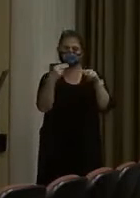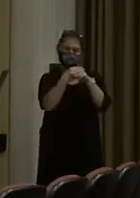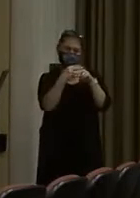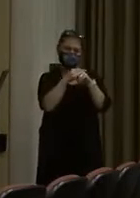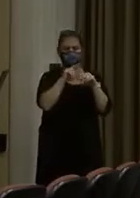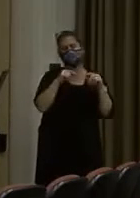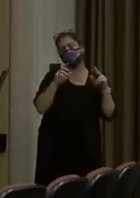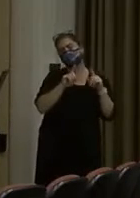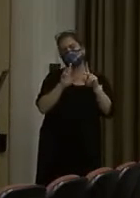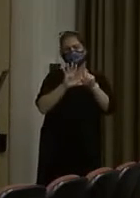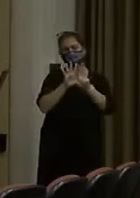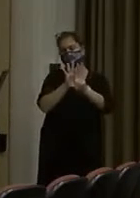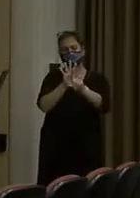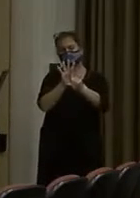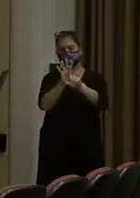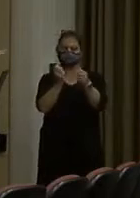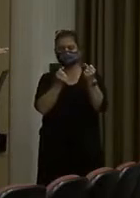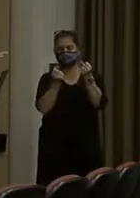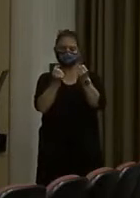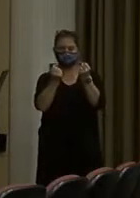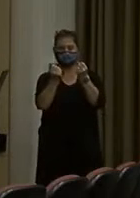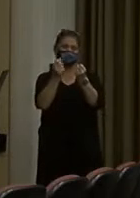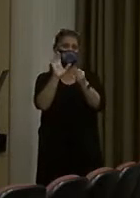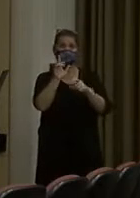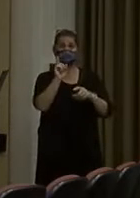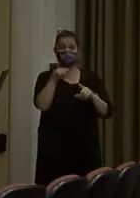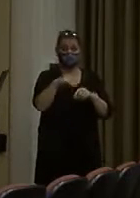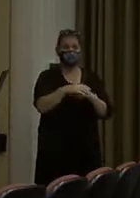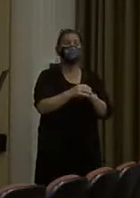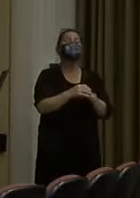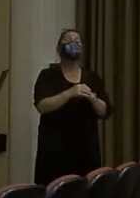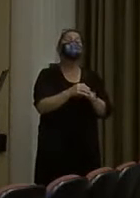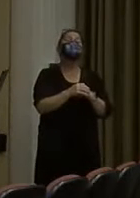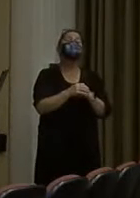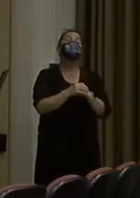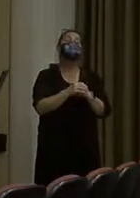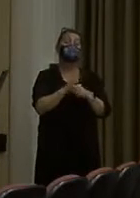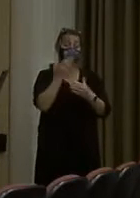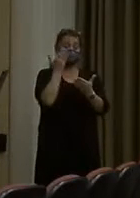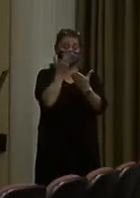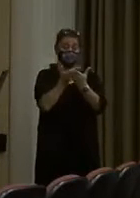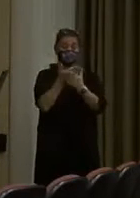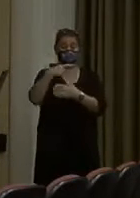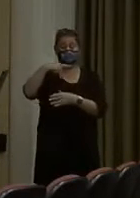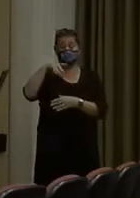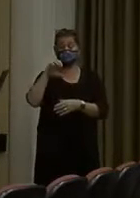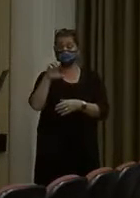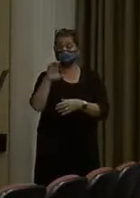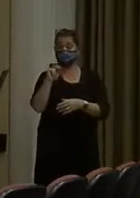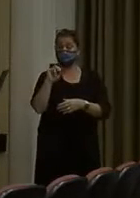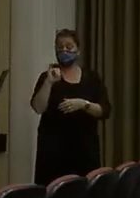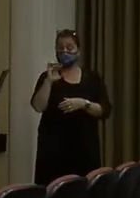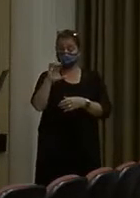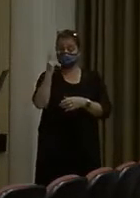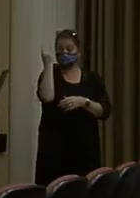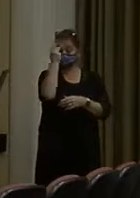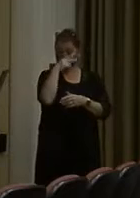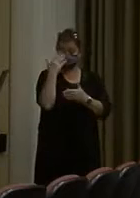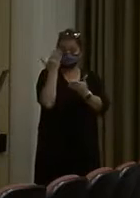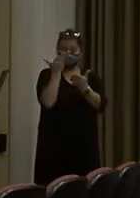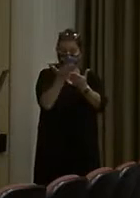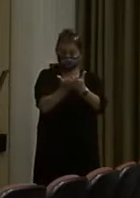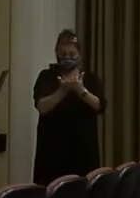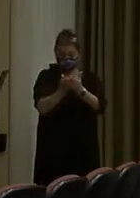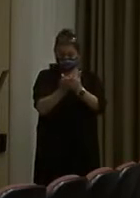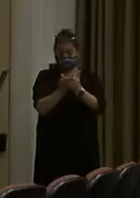Hempstead Turnpike. There you go. See why she's leading us? And we get to Peconic Park. And